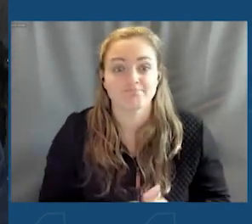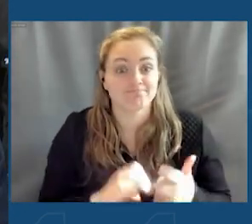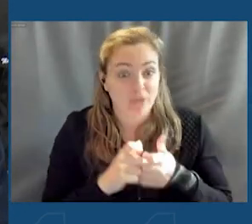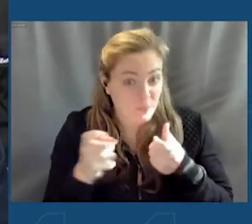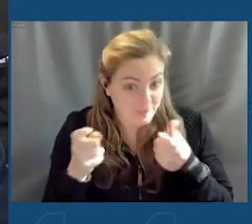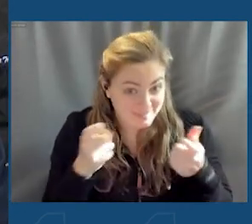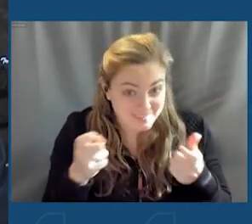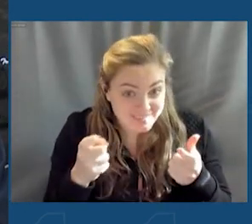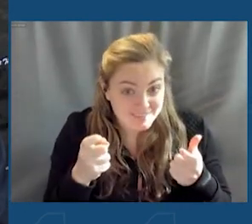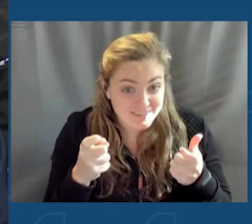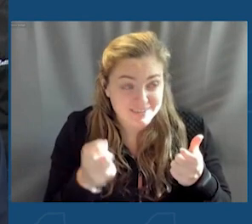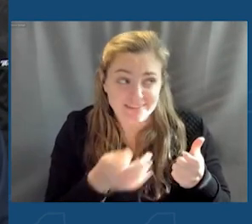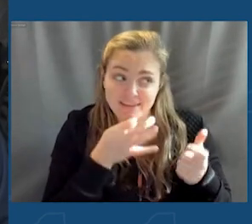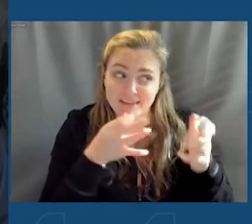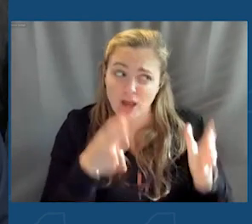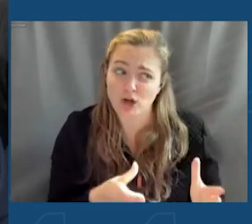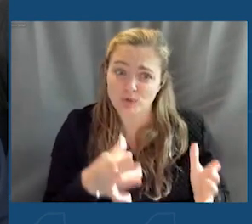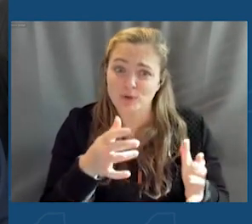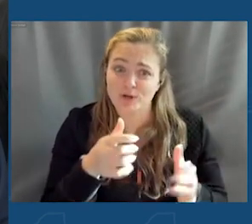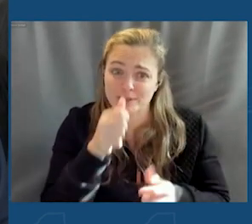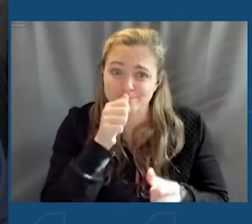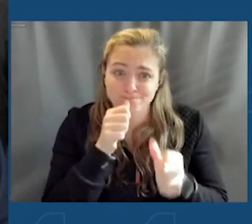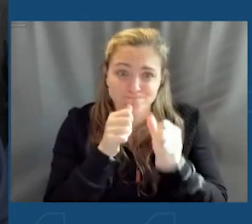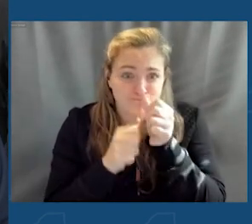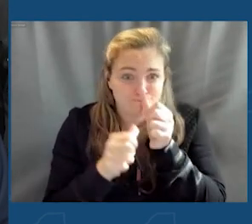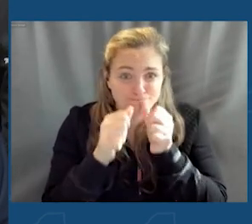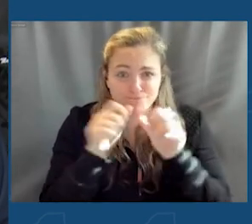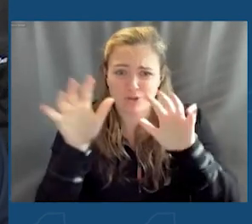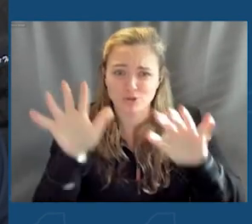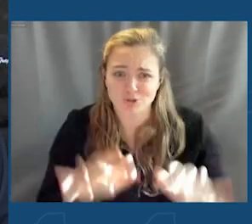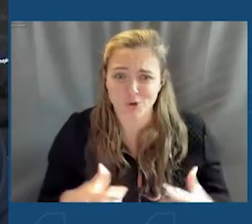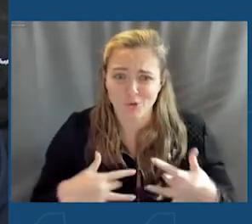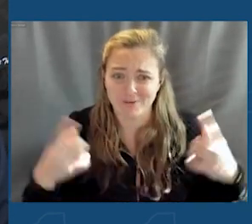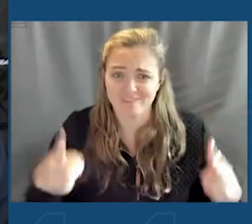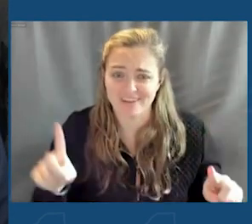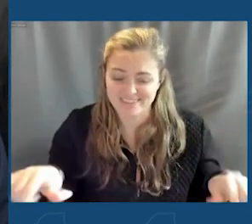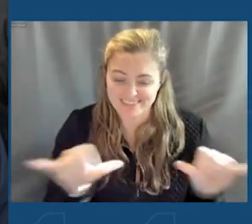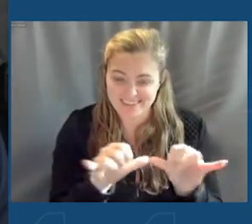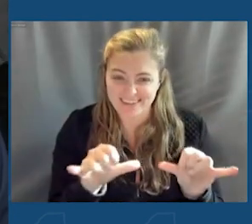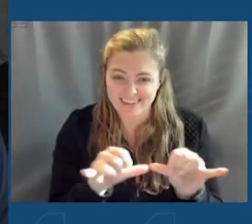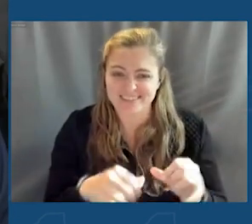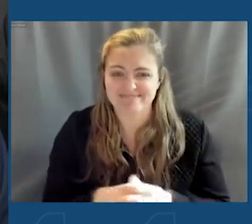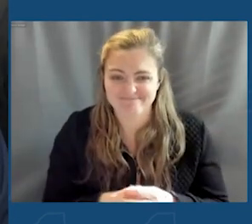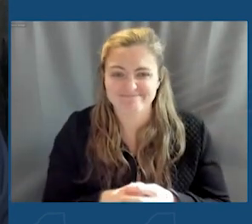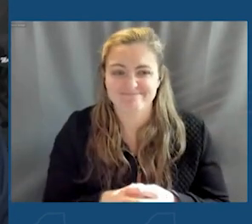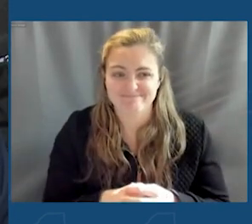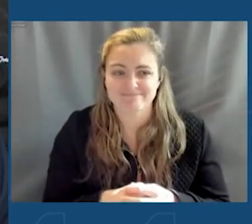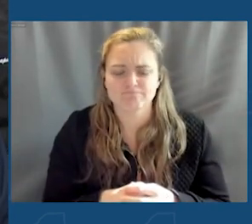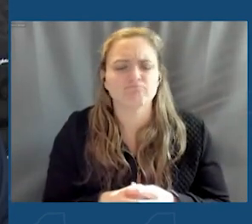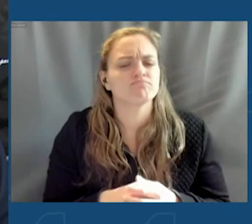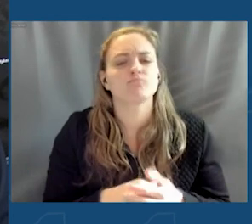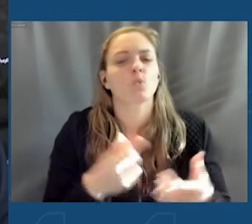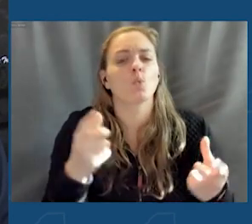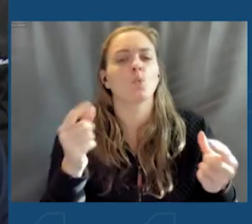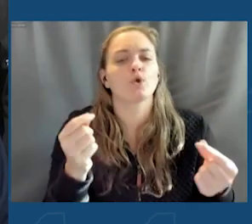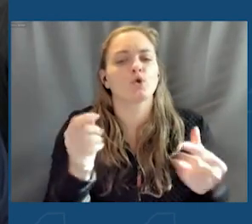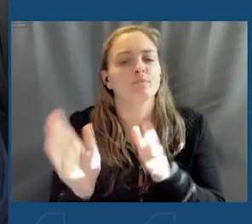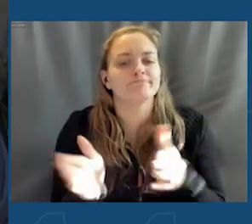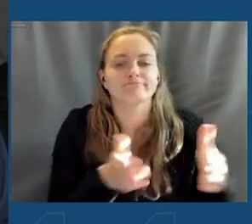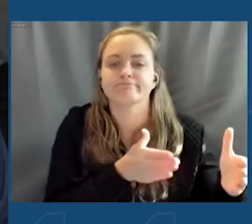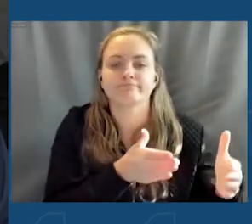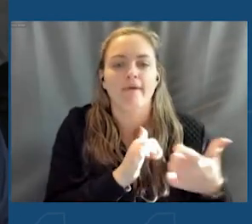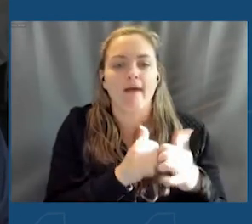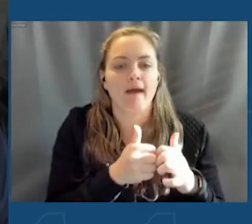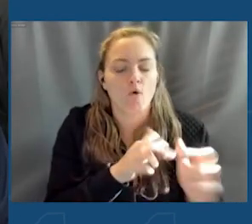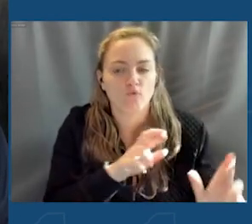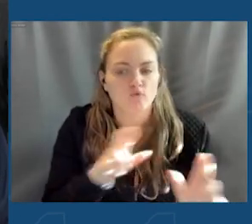as experts in dealing with snow events of this scale, it's all about what you do on the front end. It's about the preparedness. It's